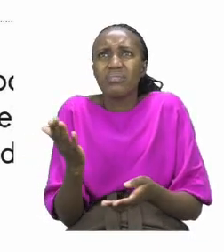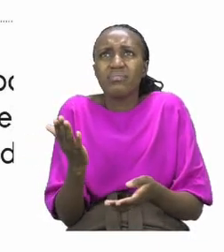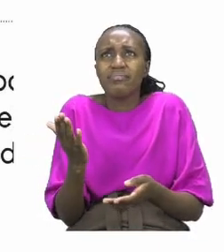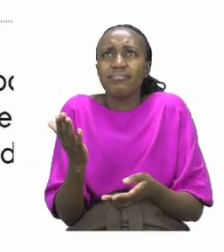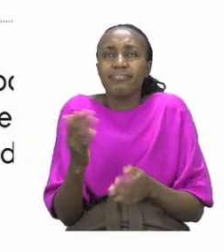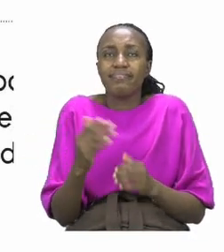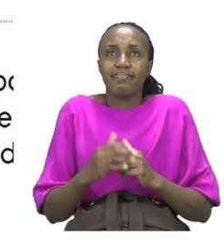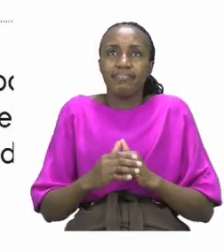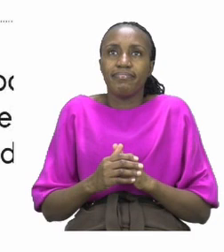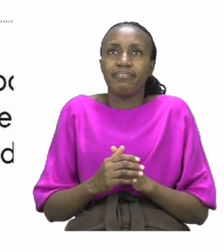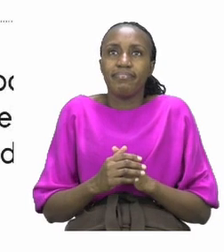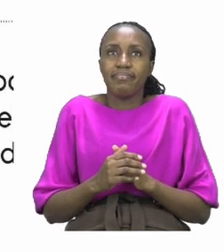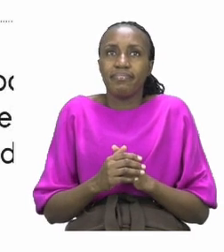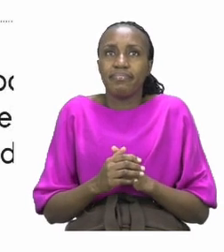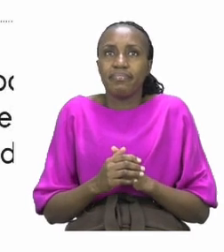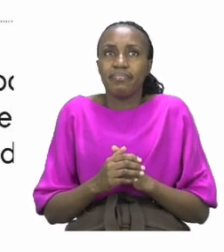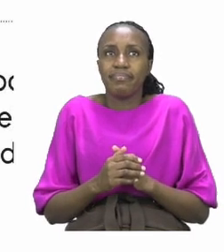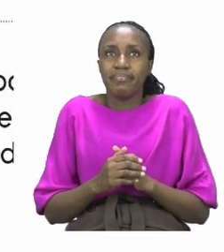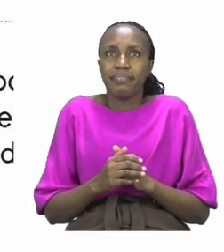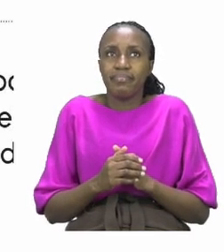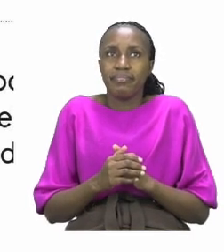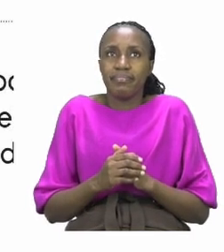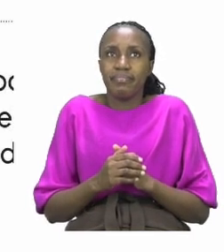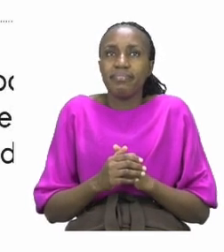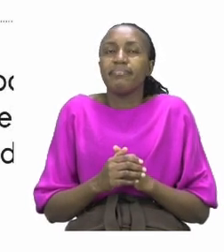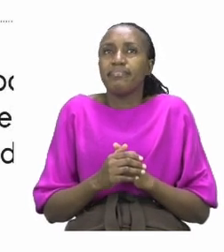together? Now there's a